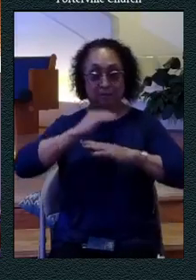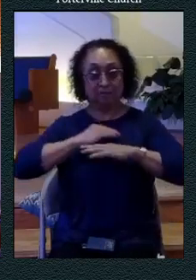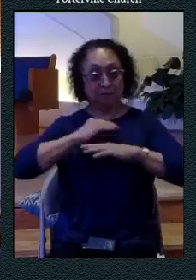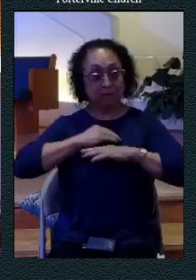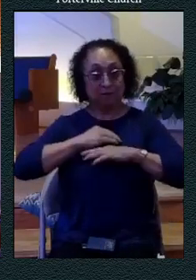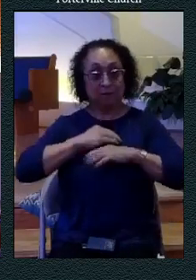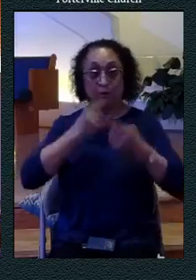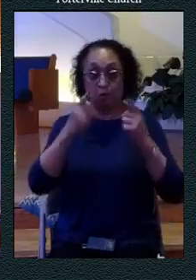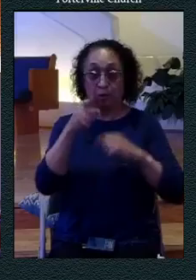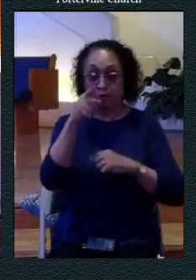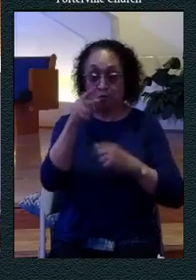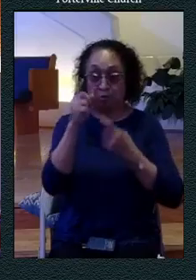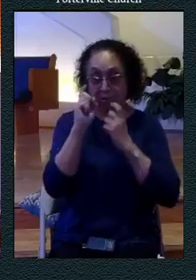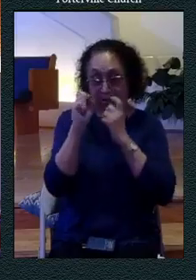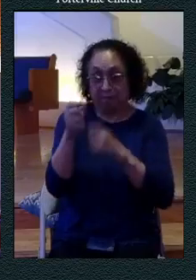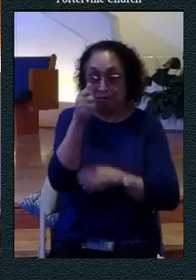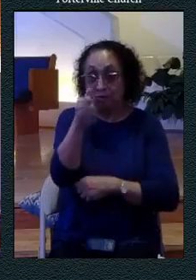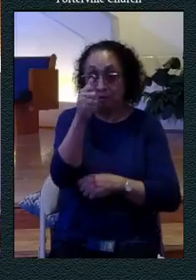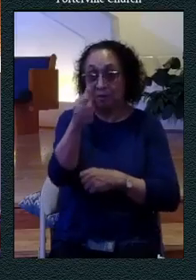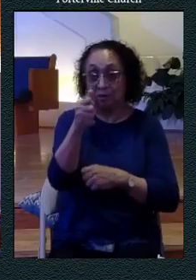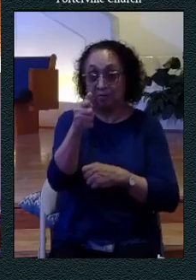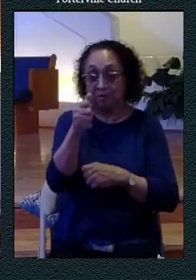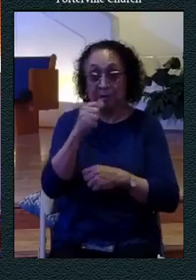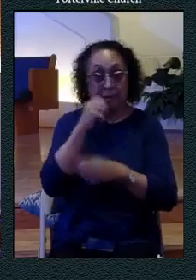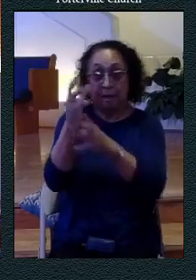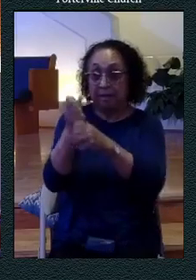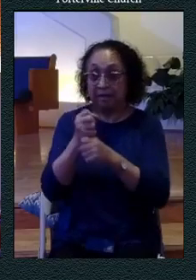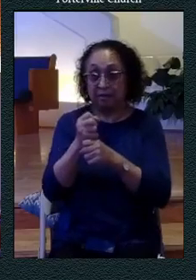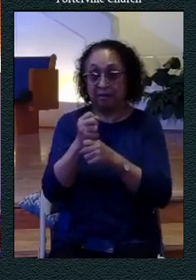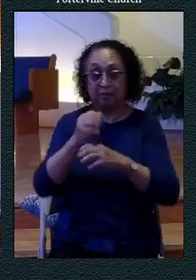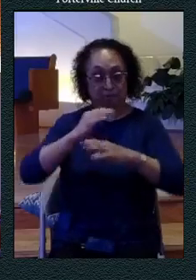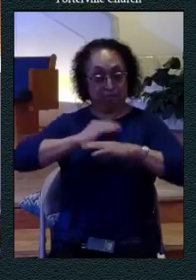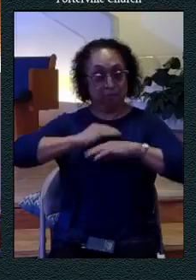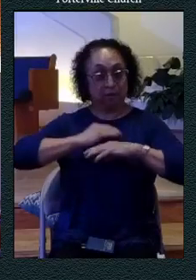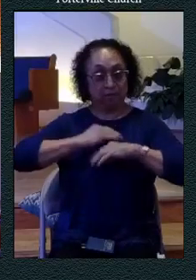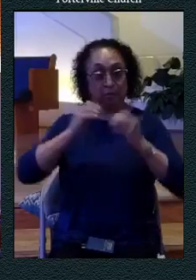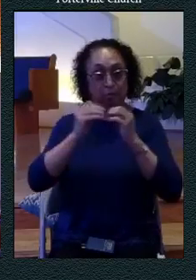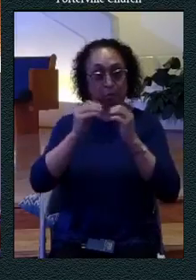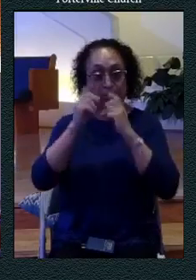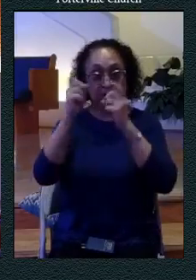with giving rather than getting. There's